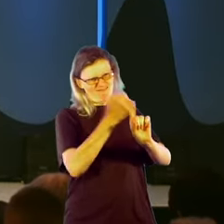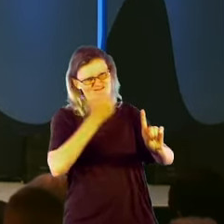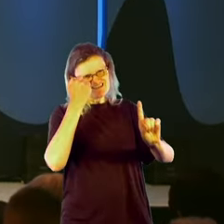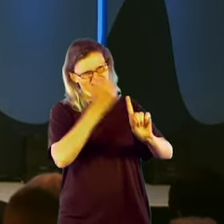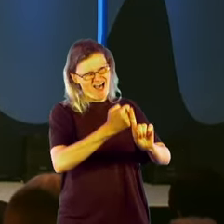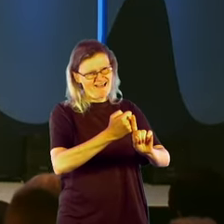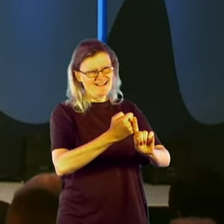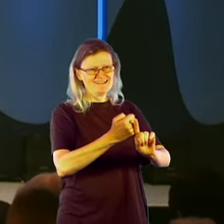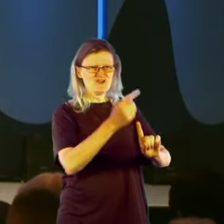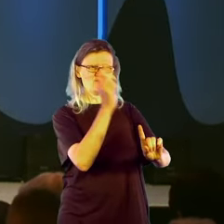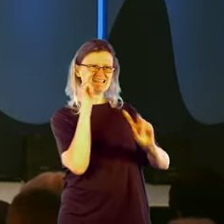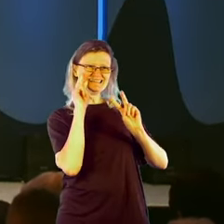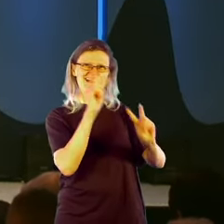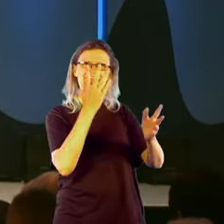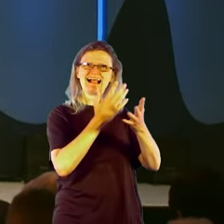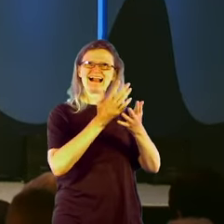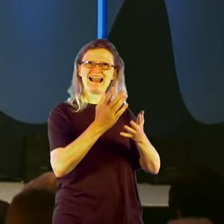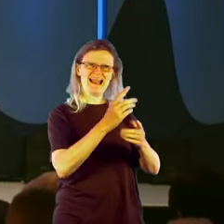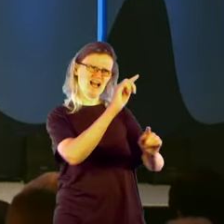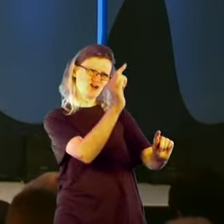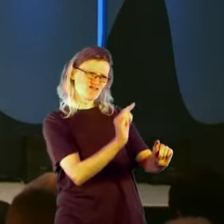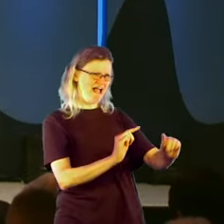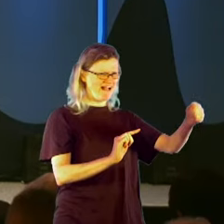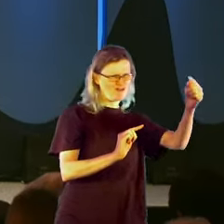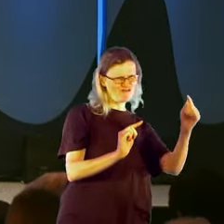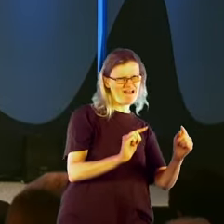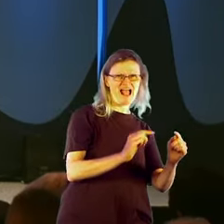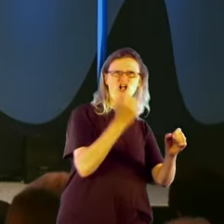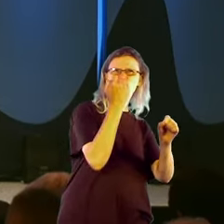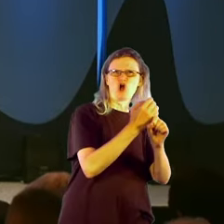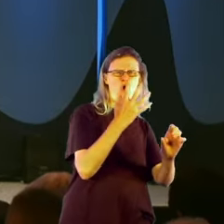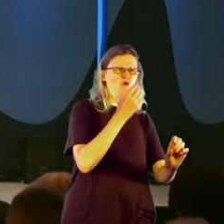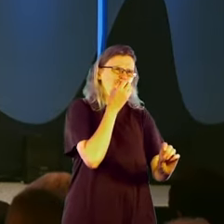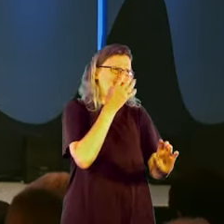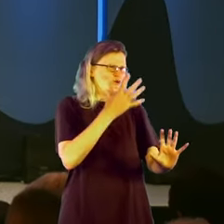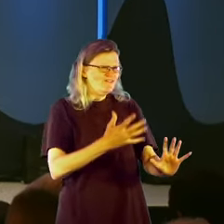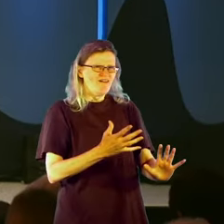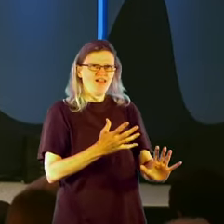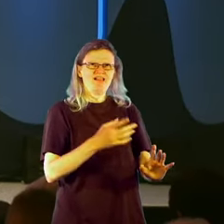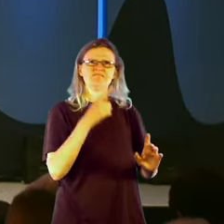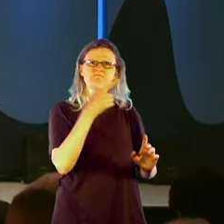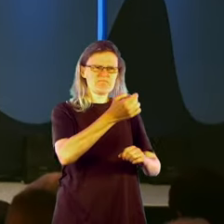made even more beautiful and valuable than before.